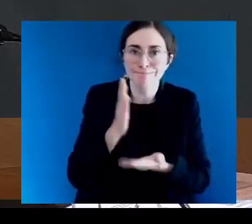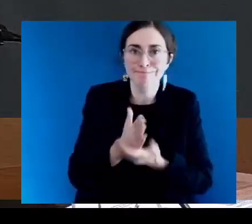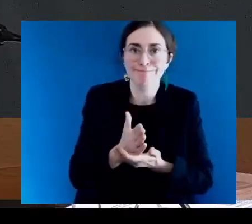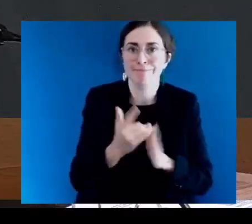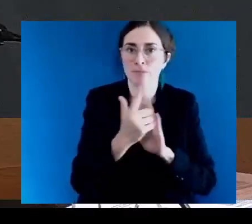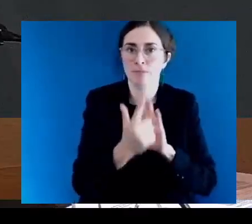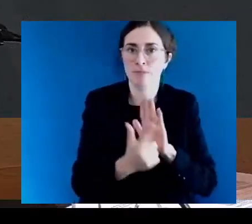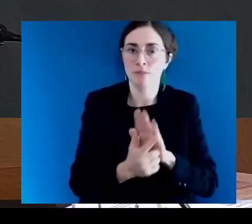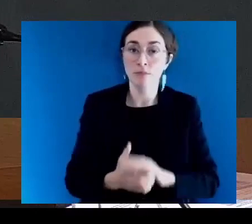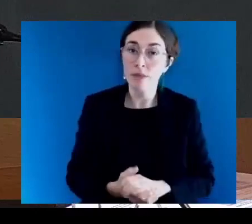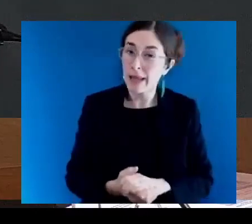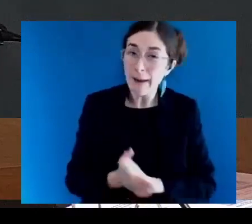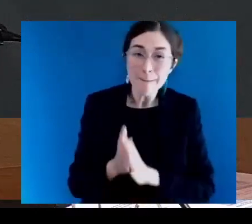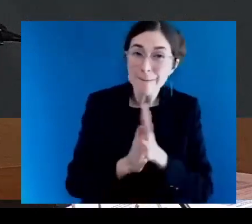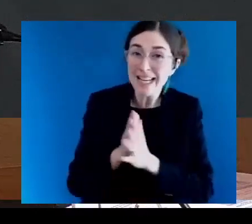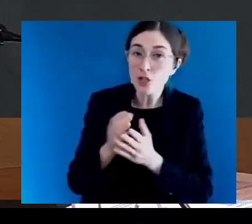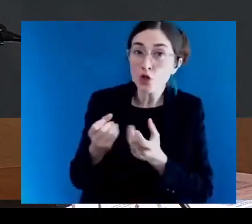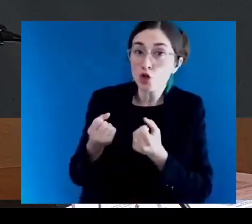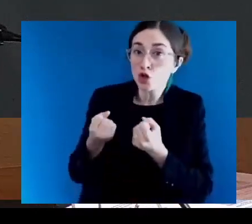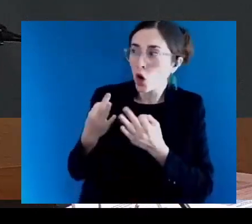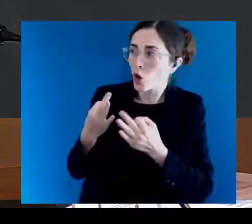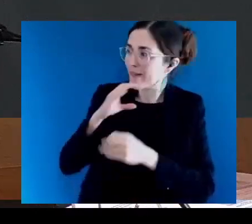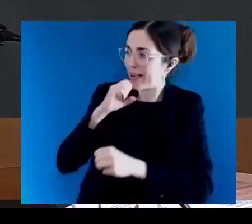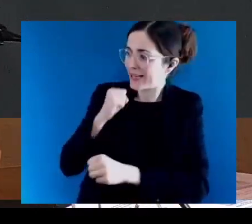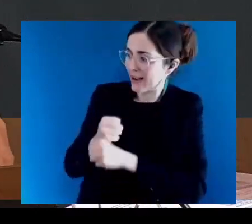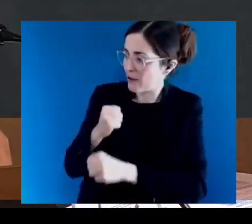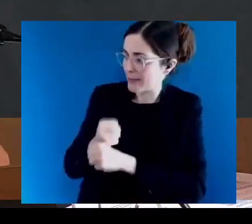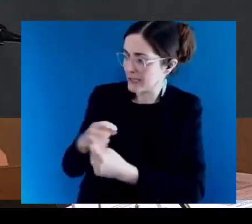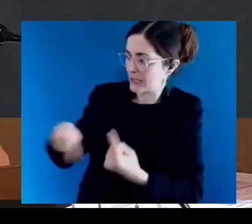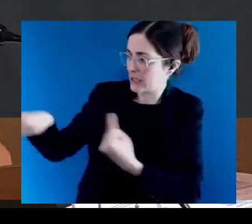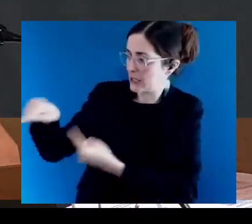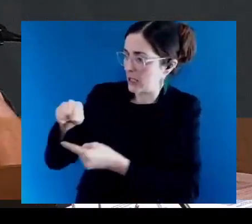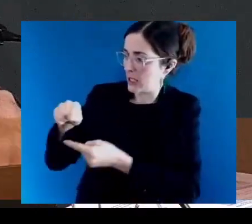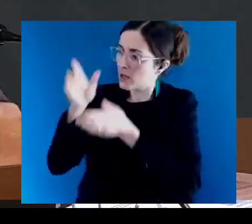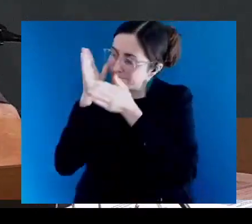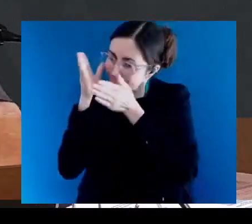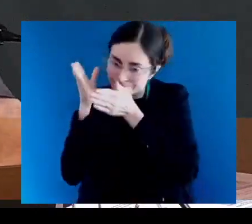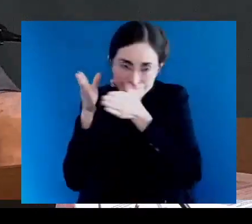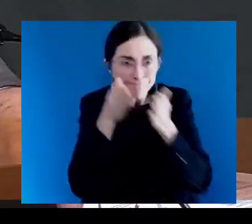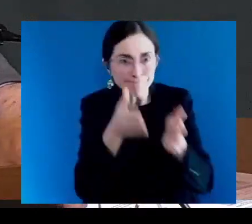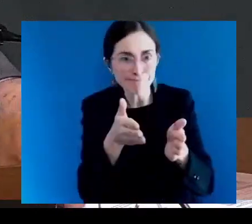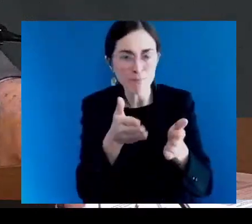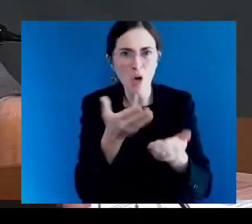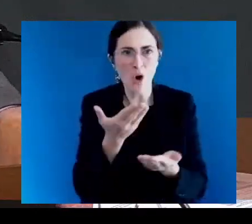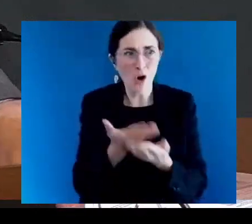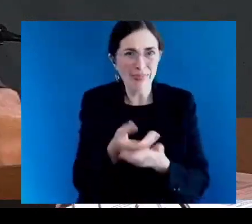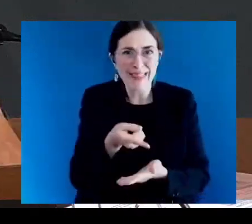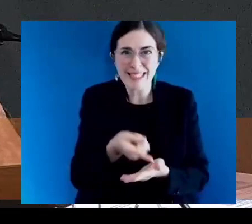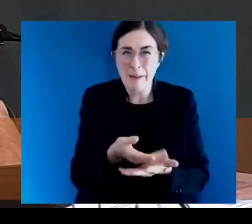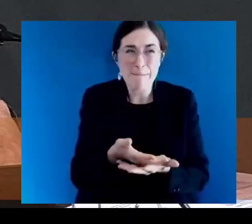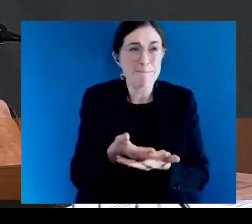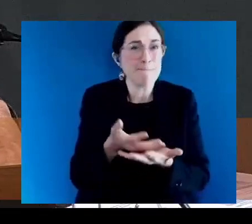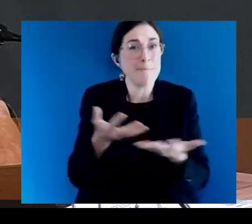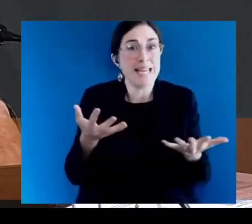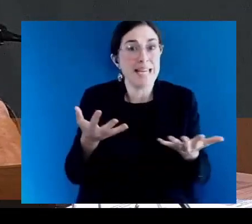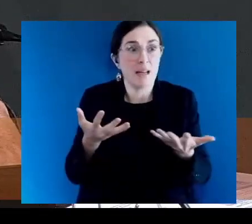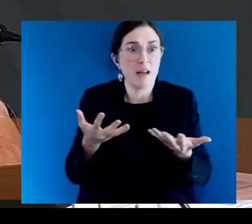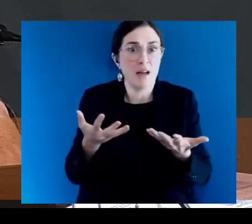current government attention to this obvious source of community